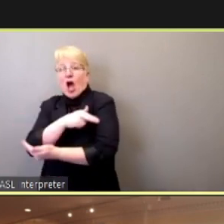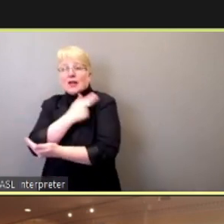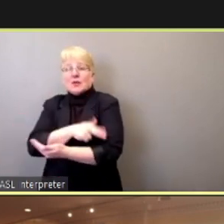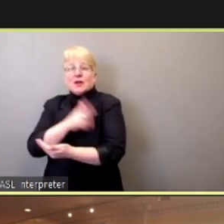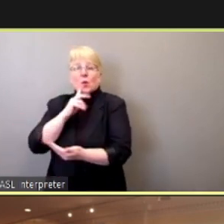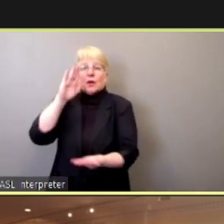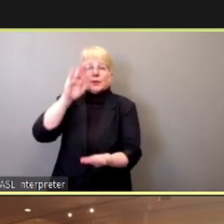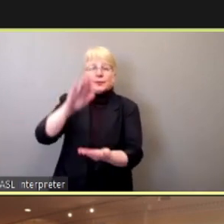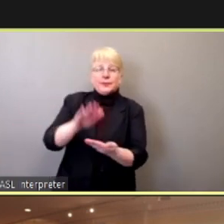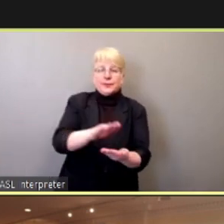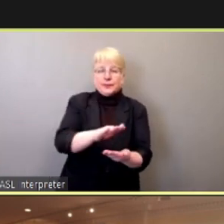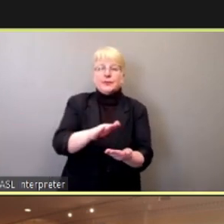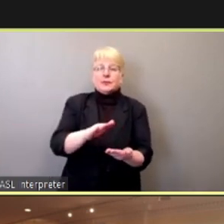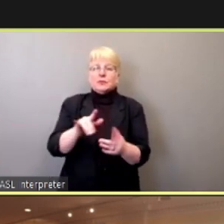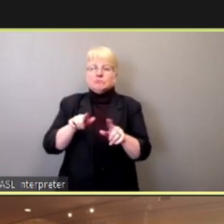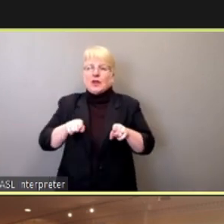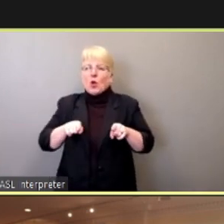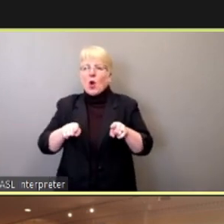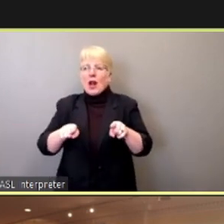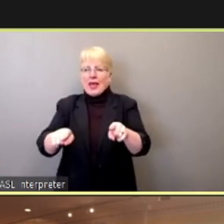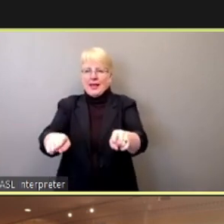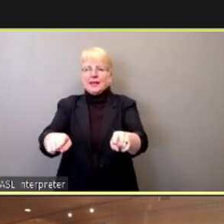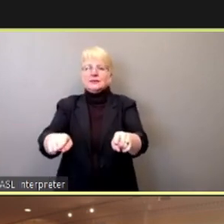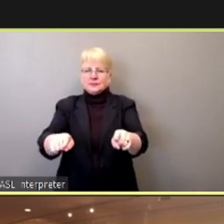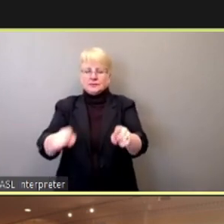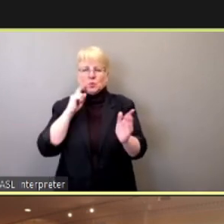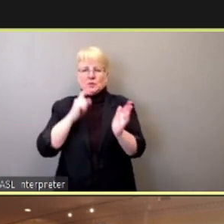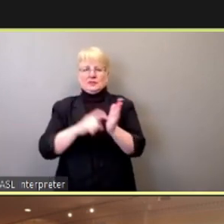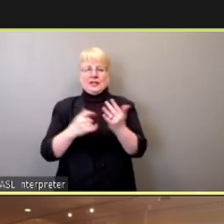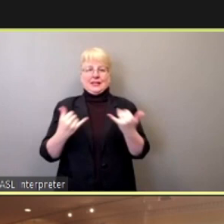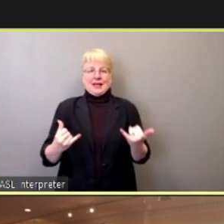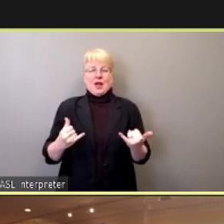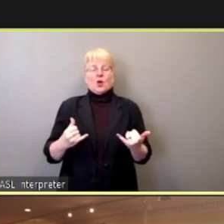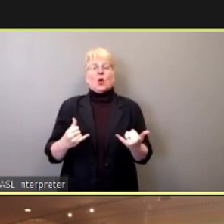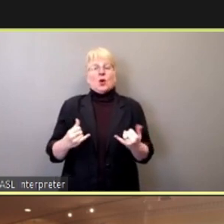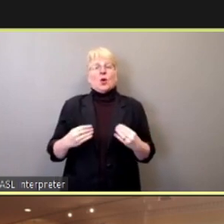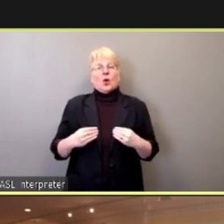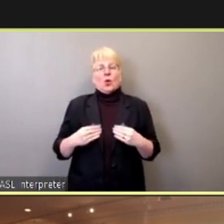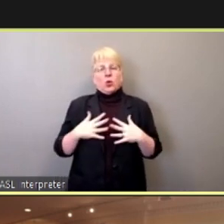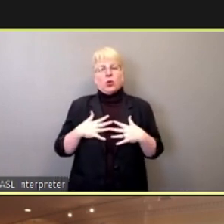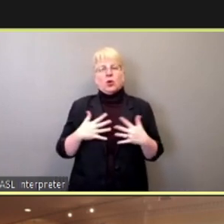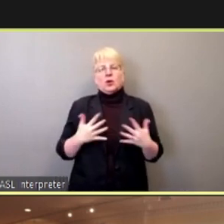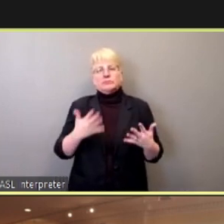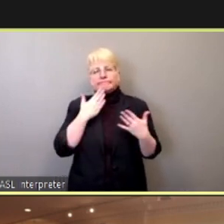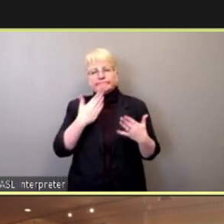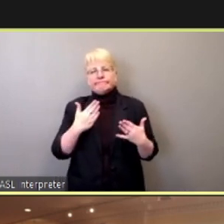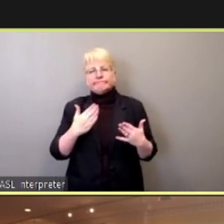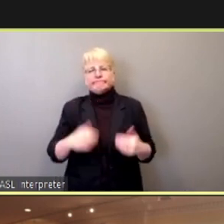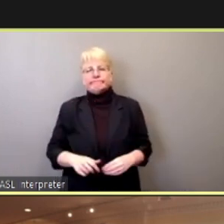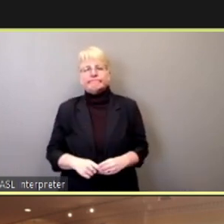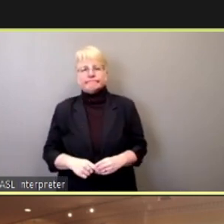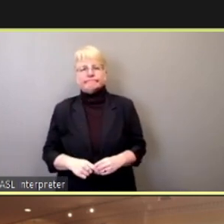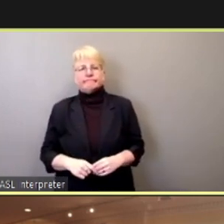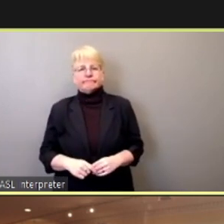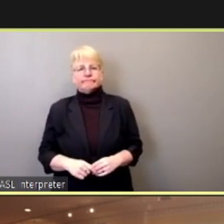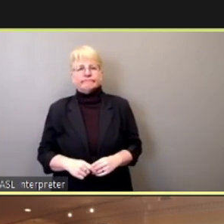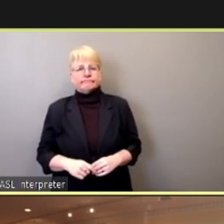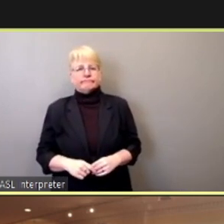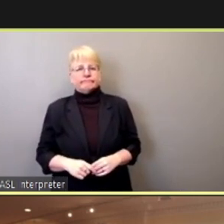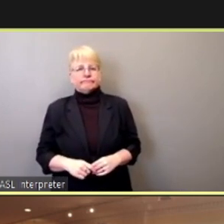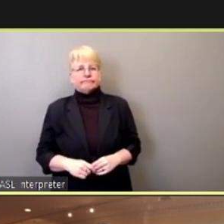in deaths. And so all of those are now happening, which is encouraging. Next slide, please.